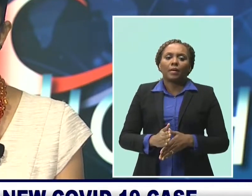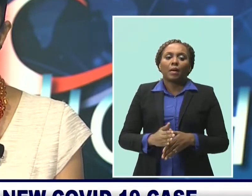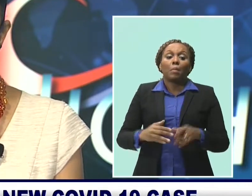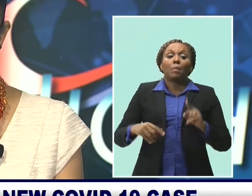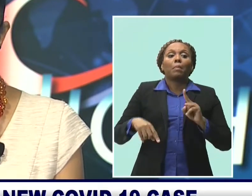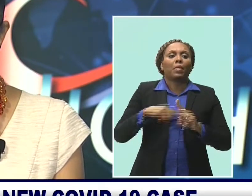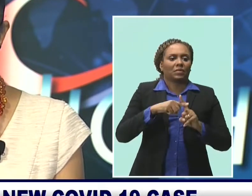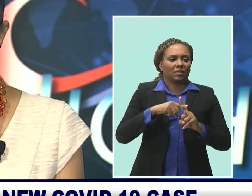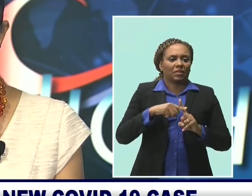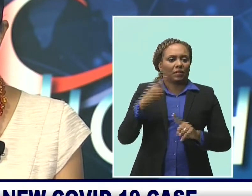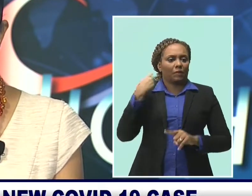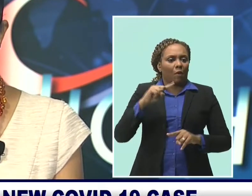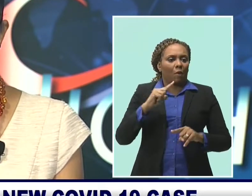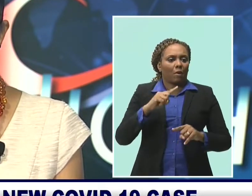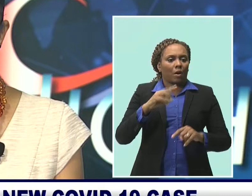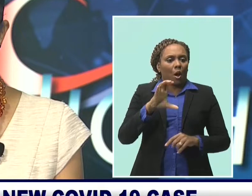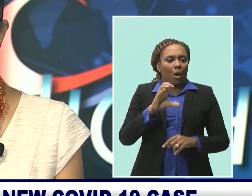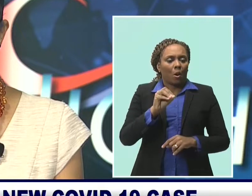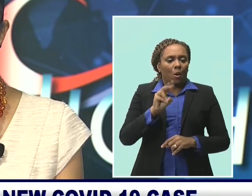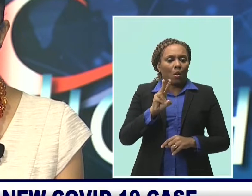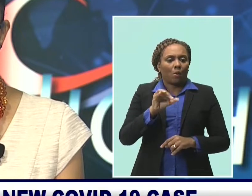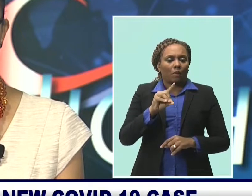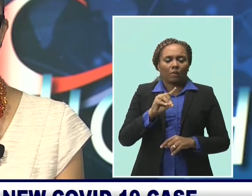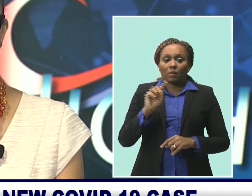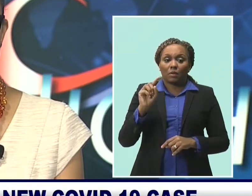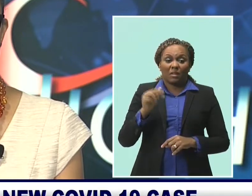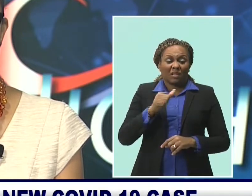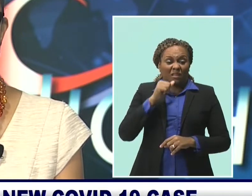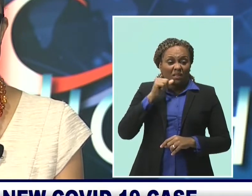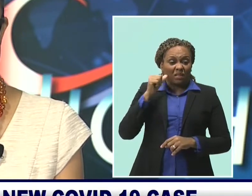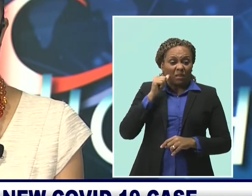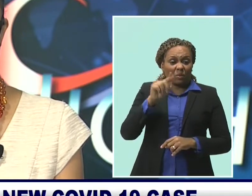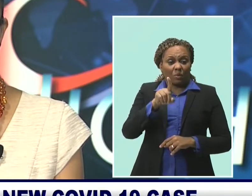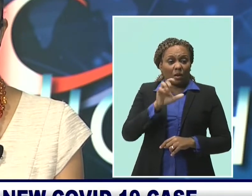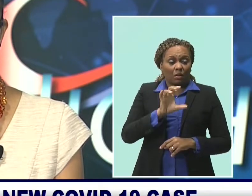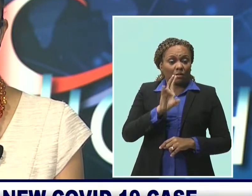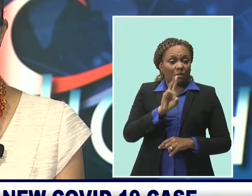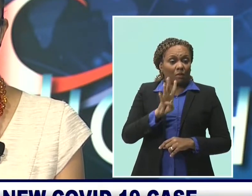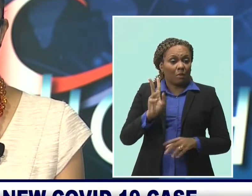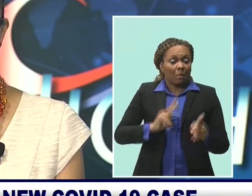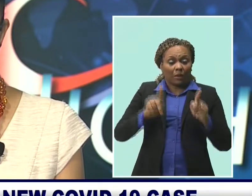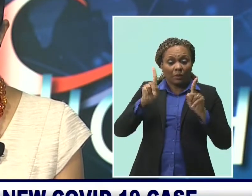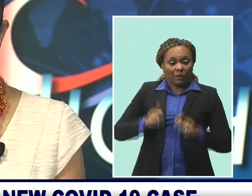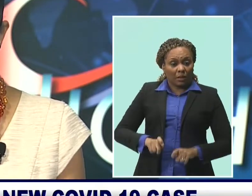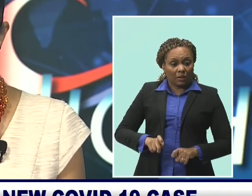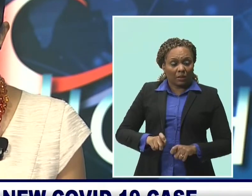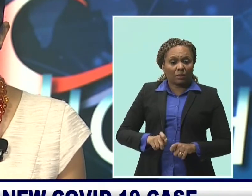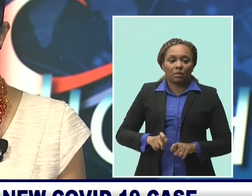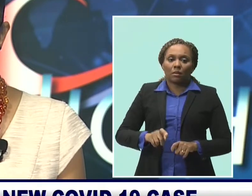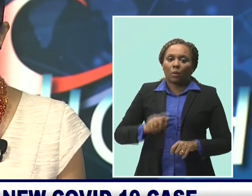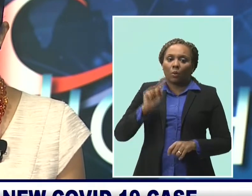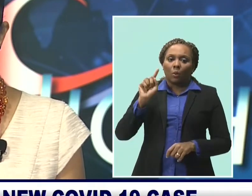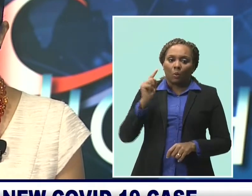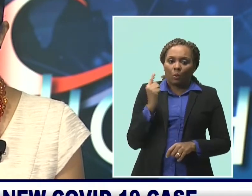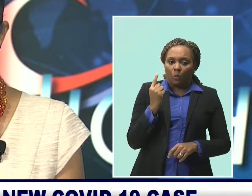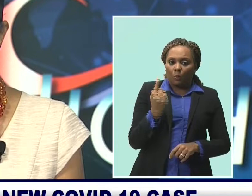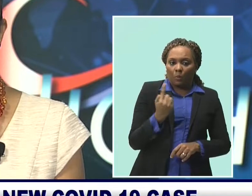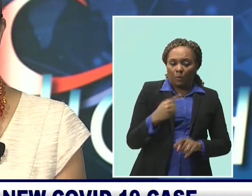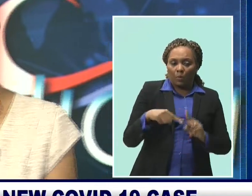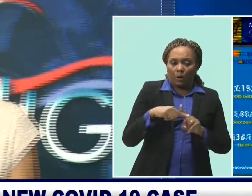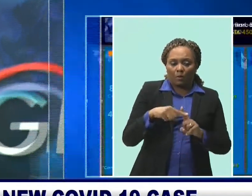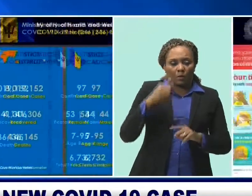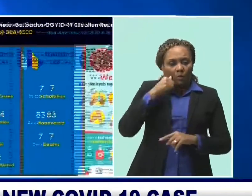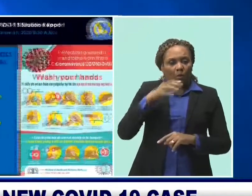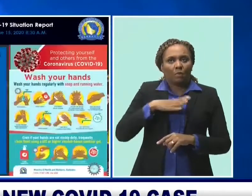positive patient. She was the only positive test among the 174 done yesterday. Now, the woman who arrived home